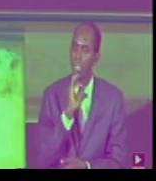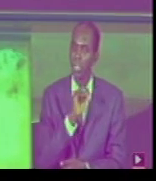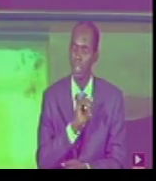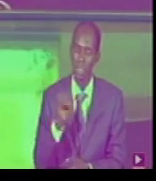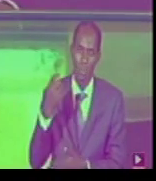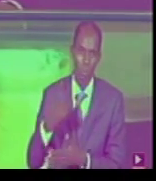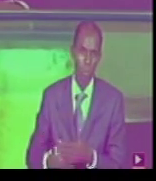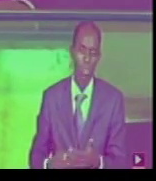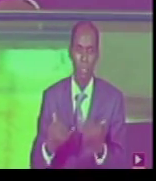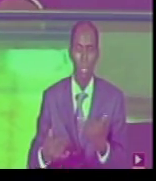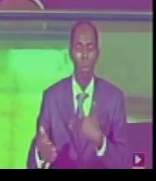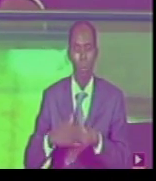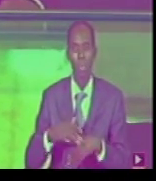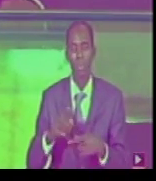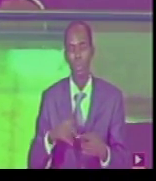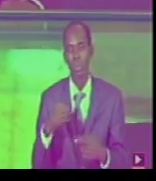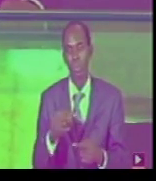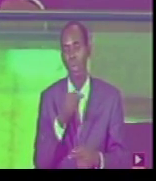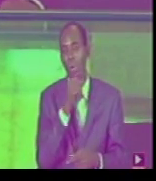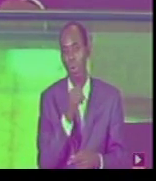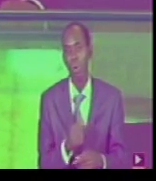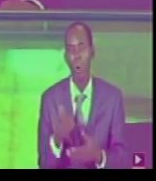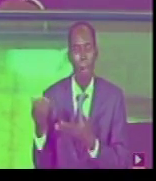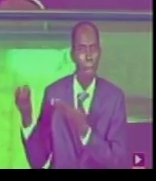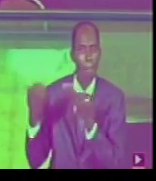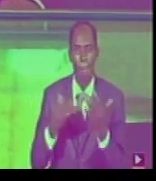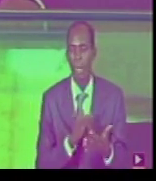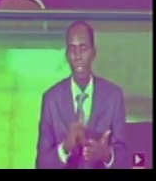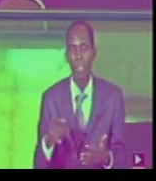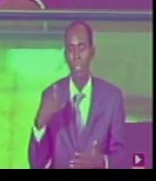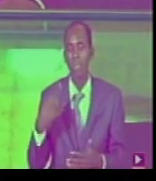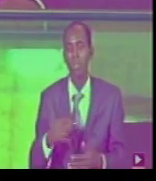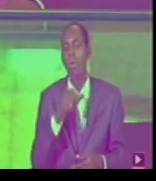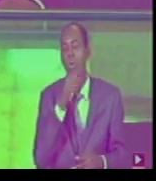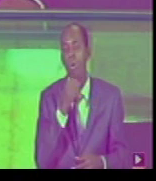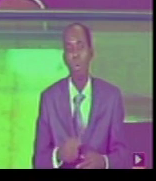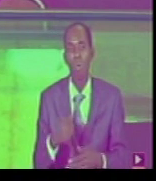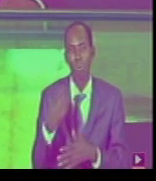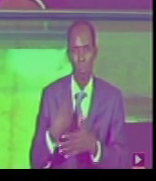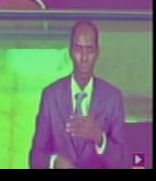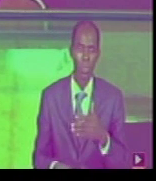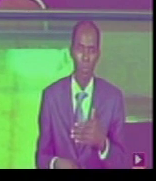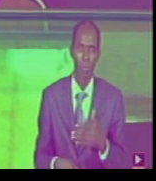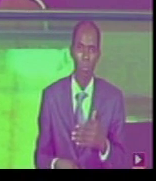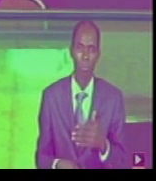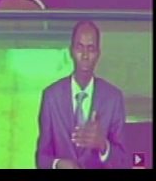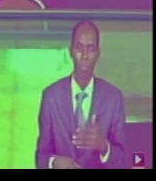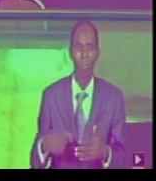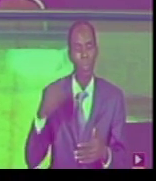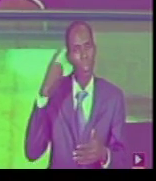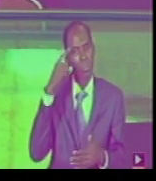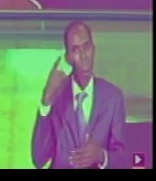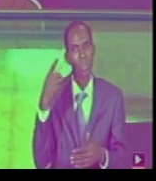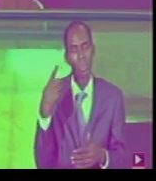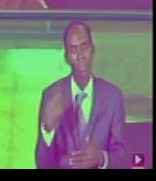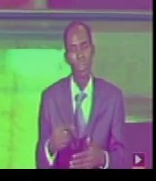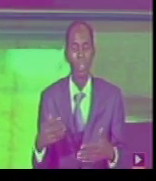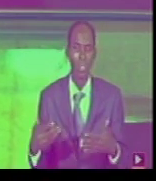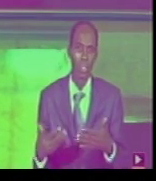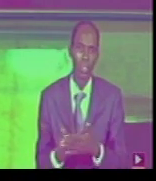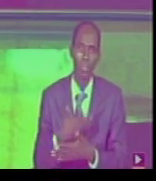the old. Bring in the old price for a new